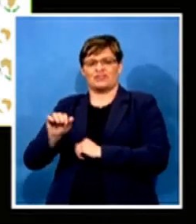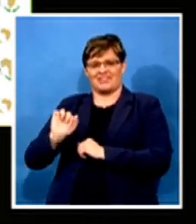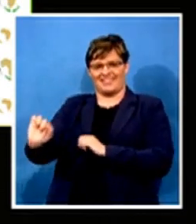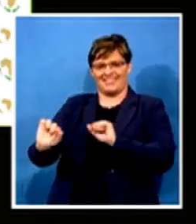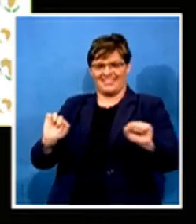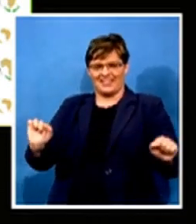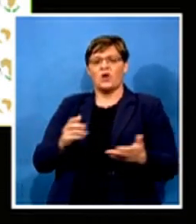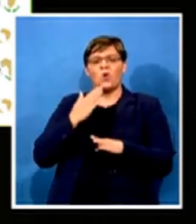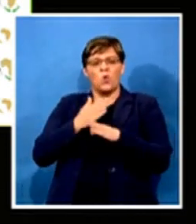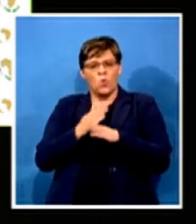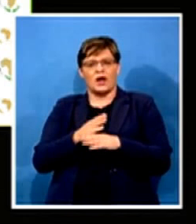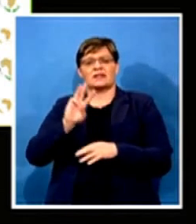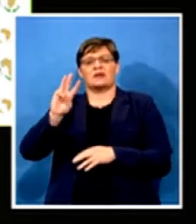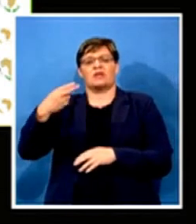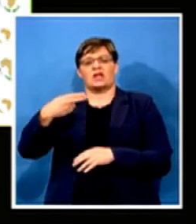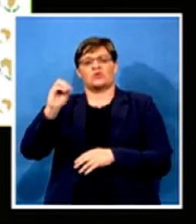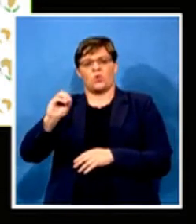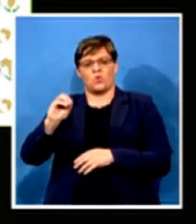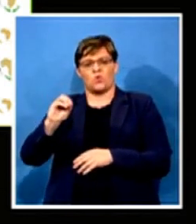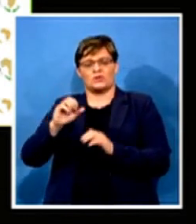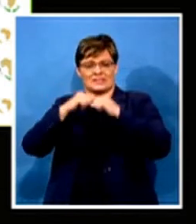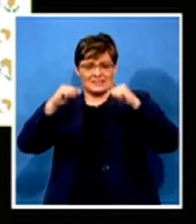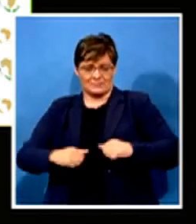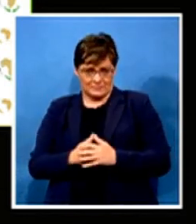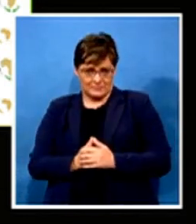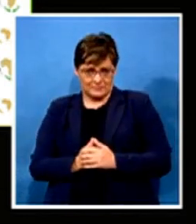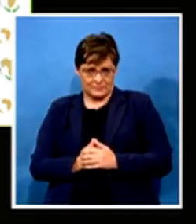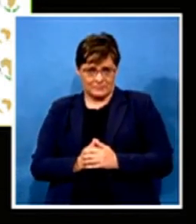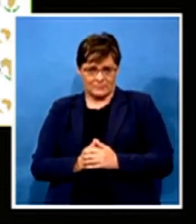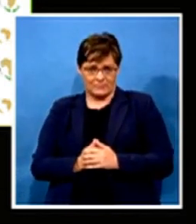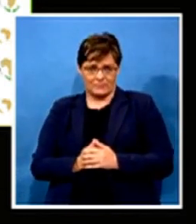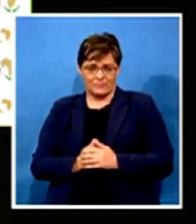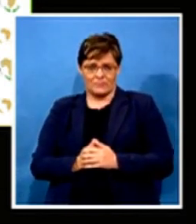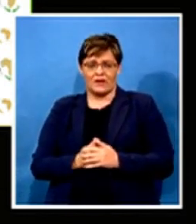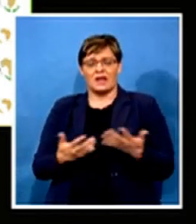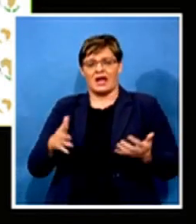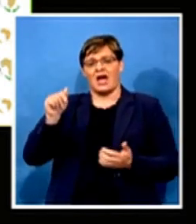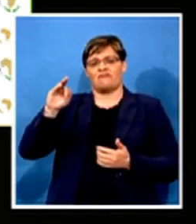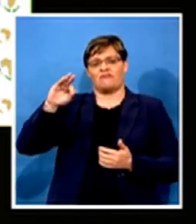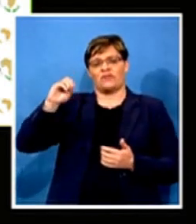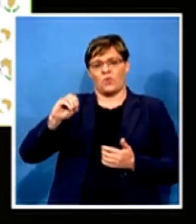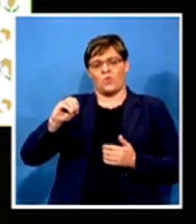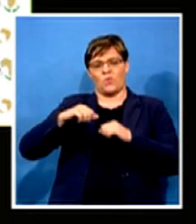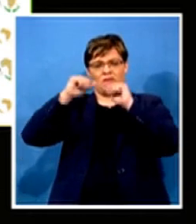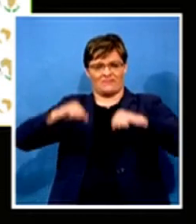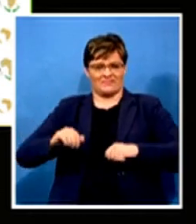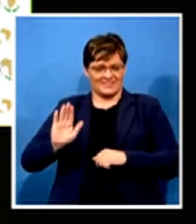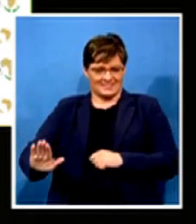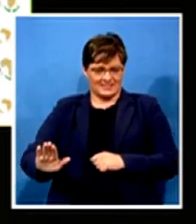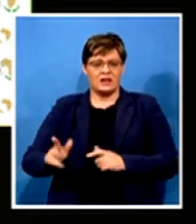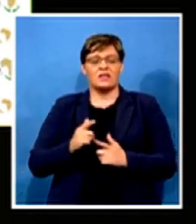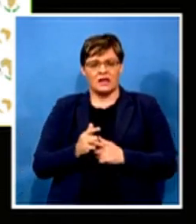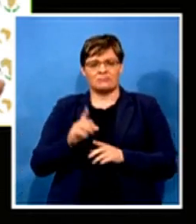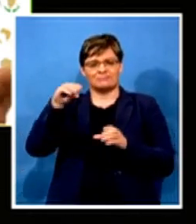is their regulatory body, that is WHO Afro, and the African Union NEPAD regulatory body, together with